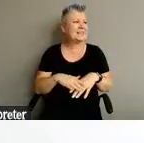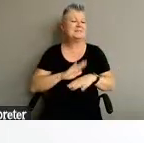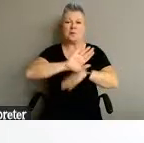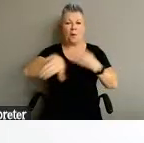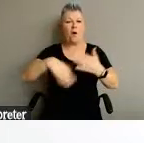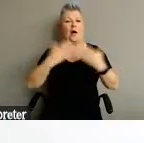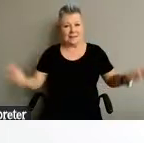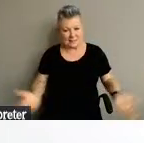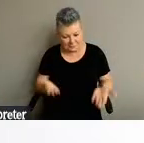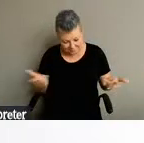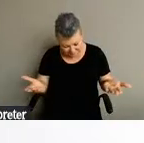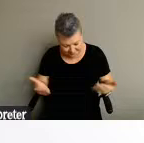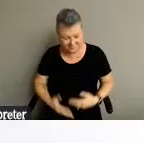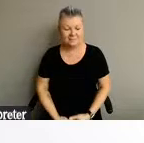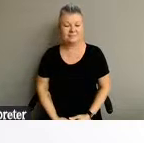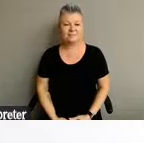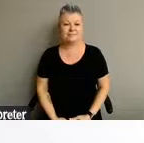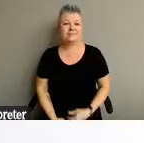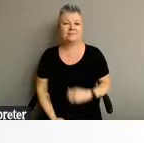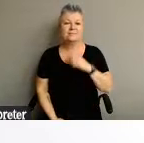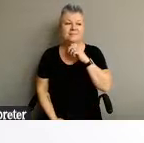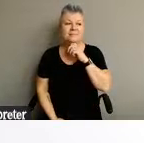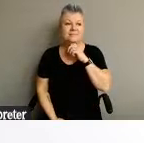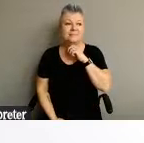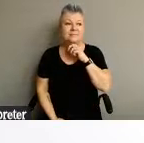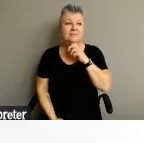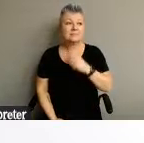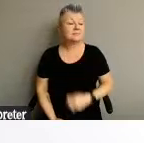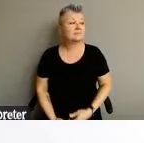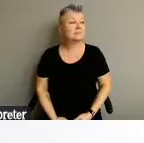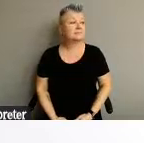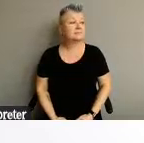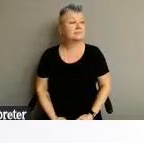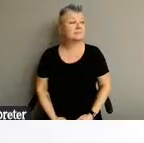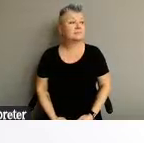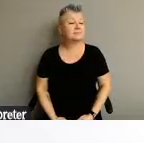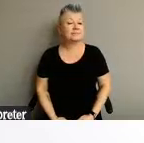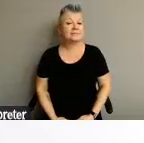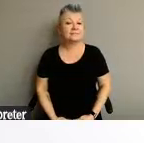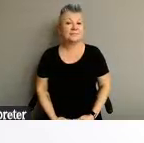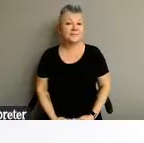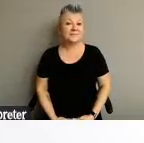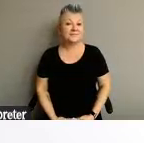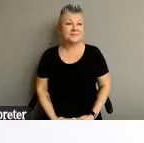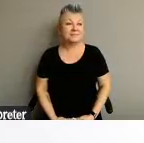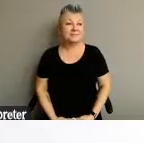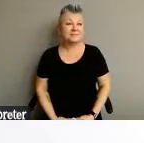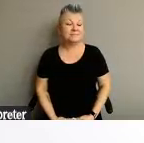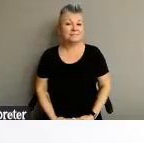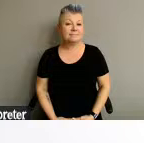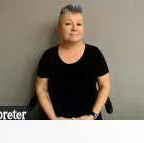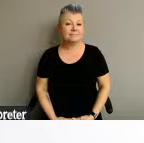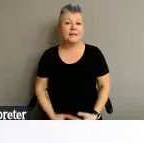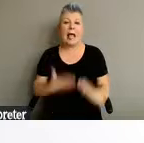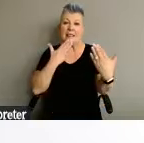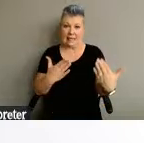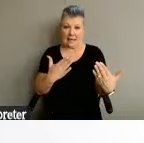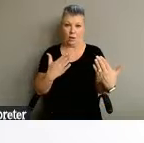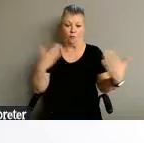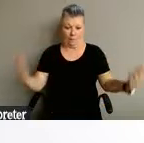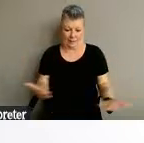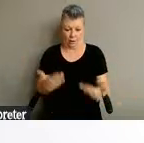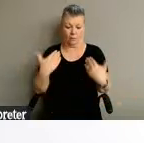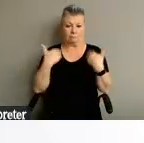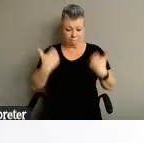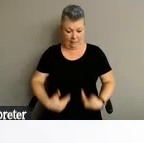Cuneo, President Dr. Macklin, directors, as well as my colleagues, thank you for being here tonight. I am